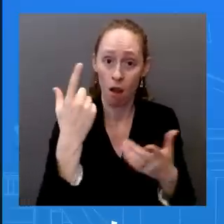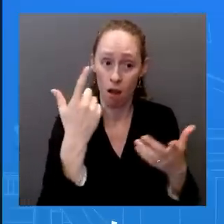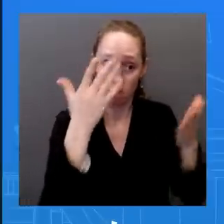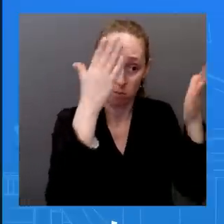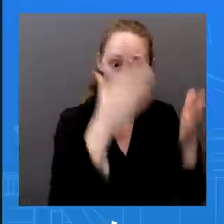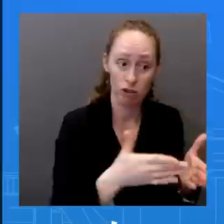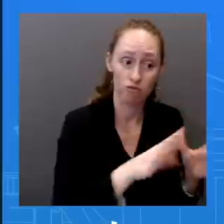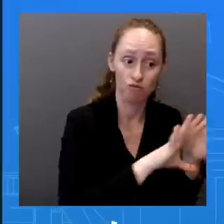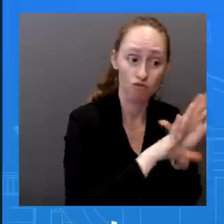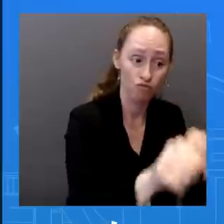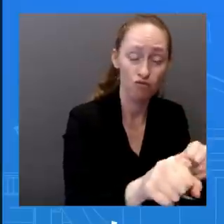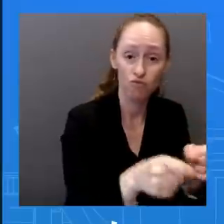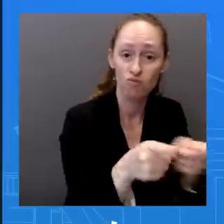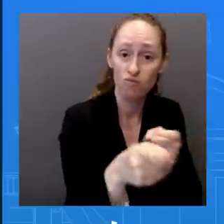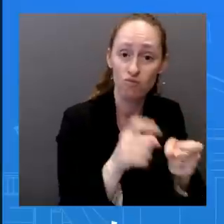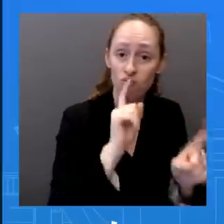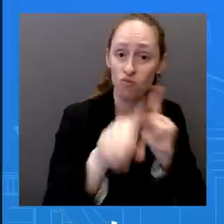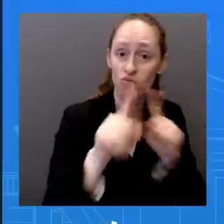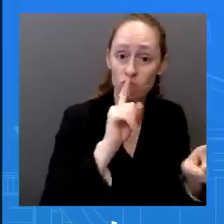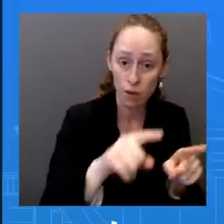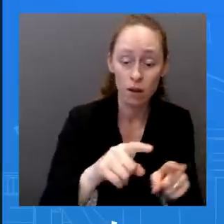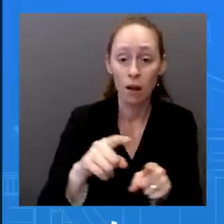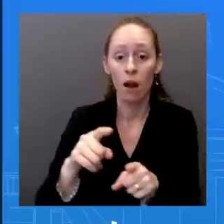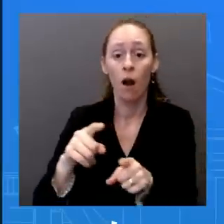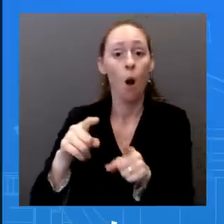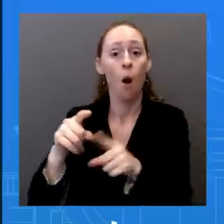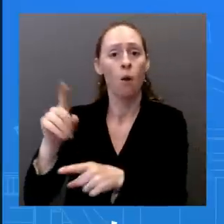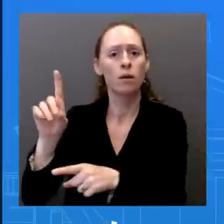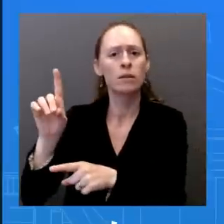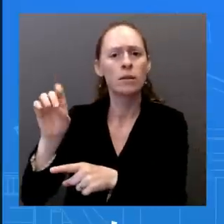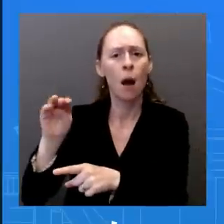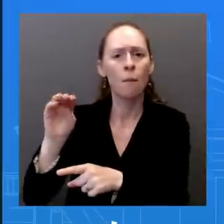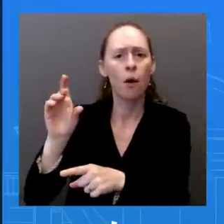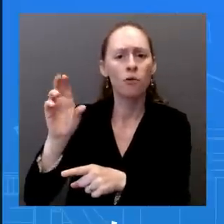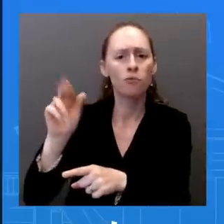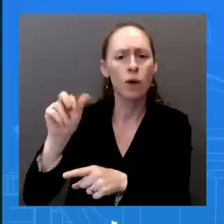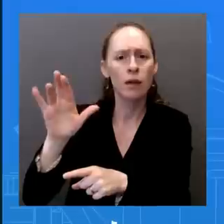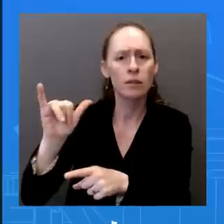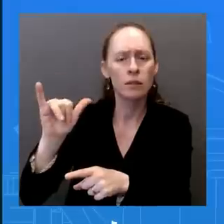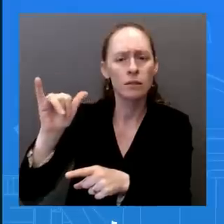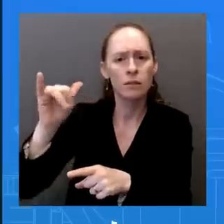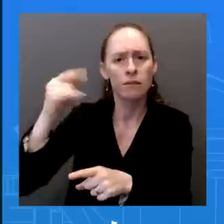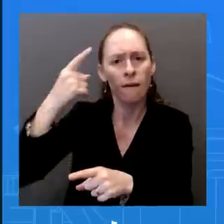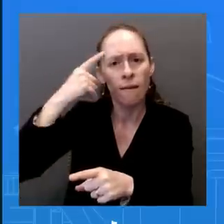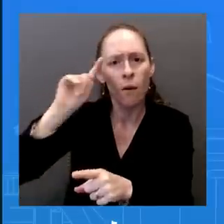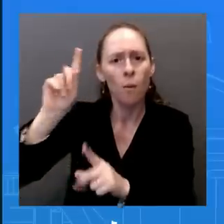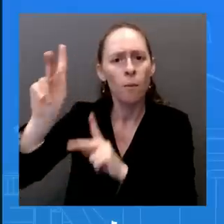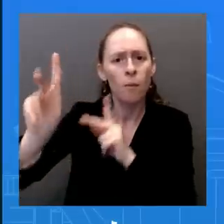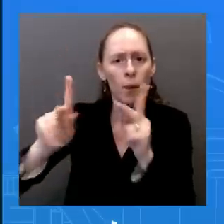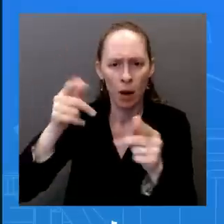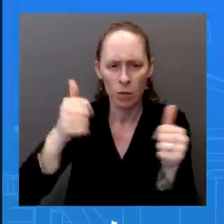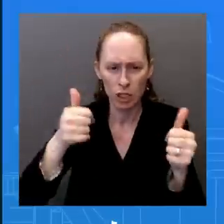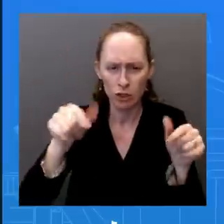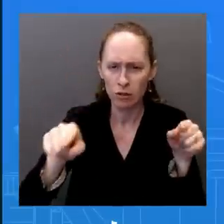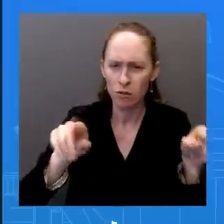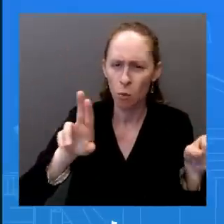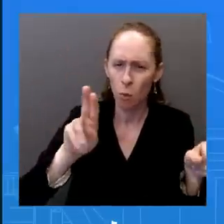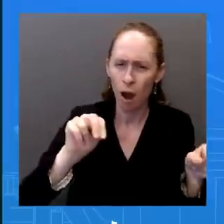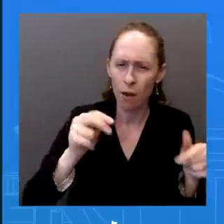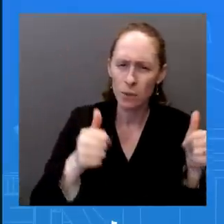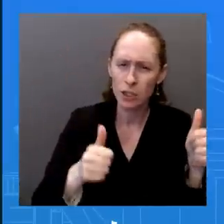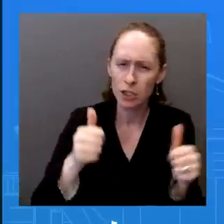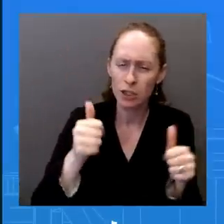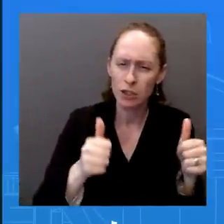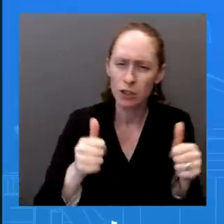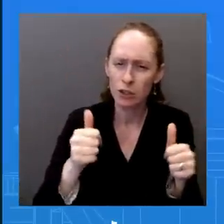with the proposition that democracy is the right system to actually deliver at the end of the day. But it is a way to speak